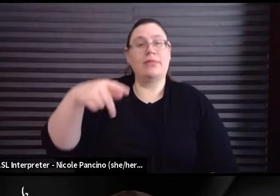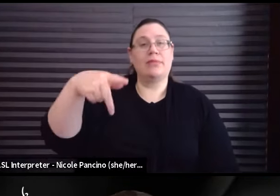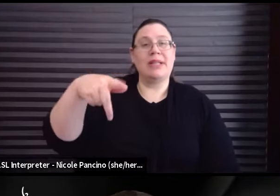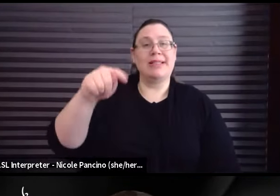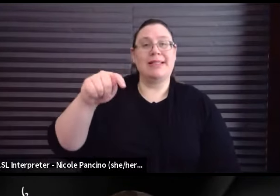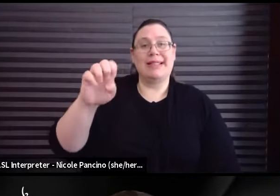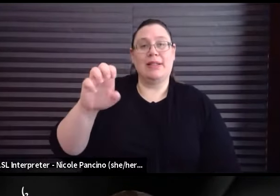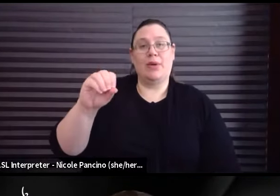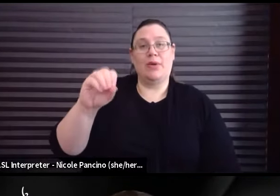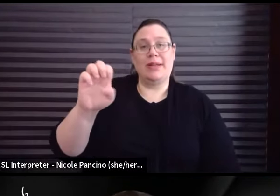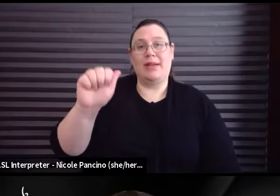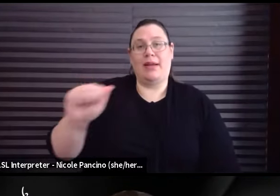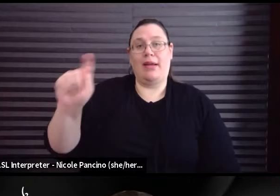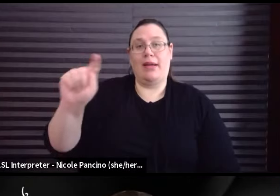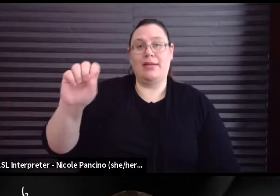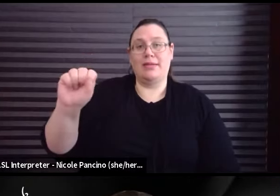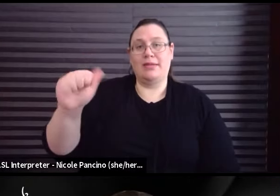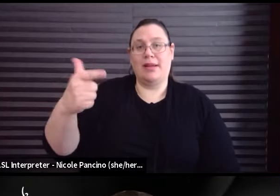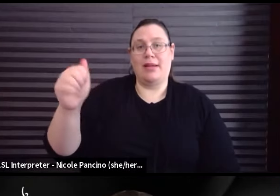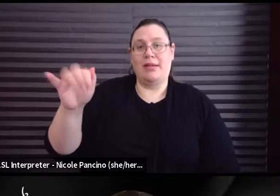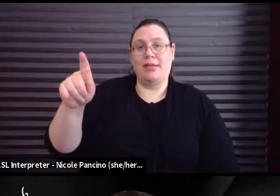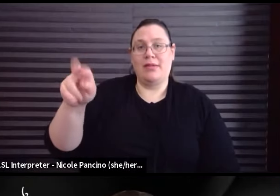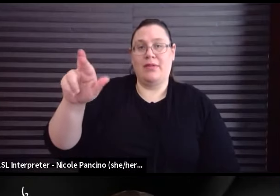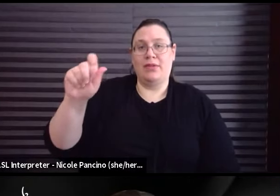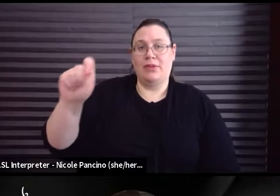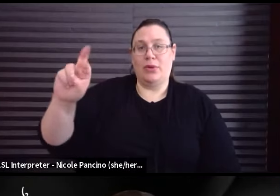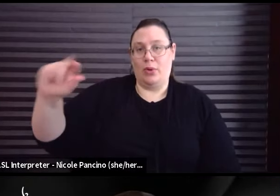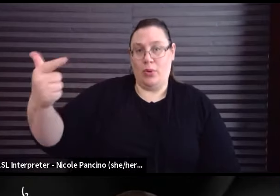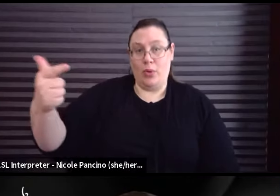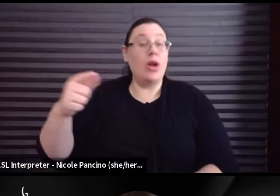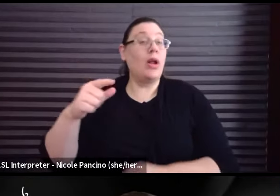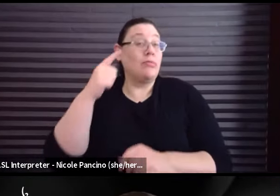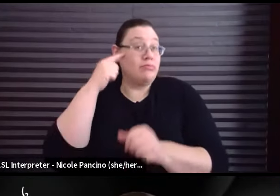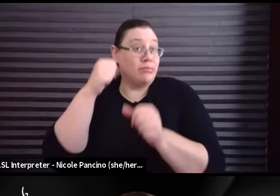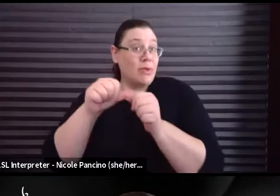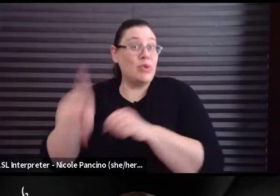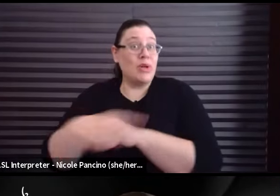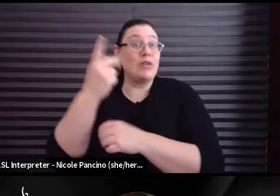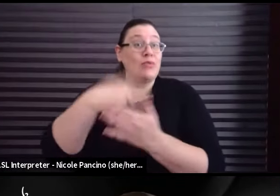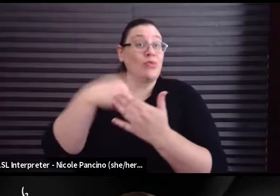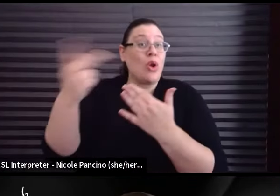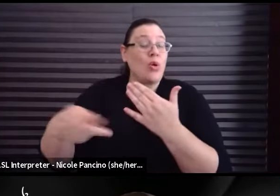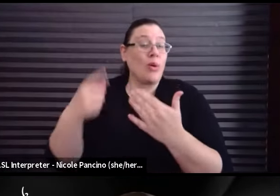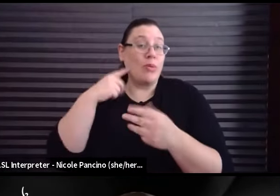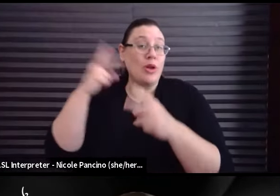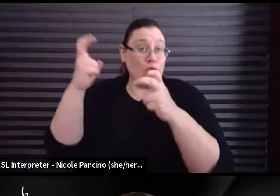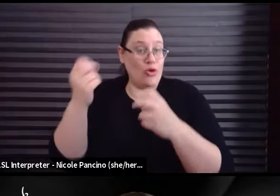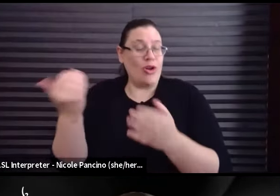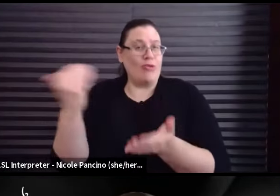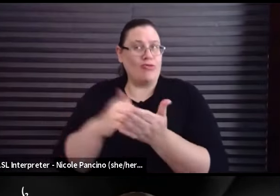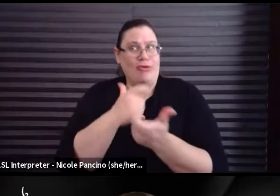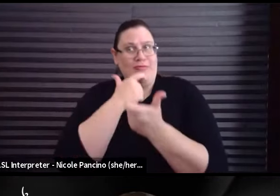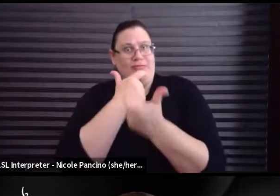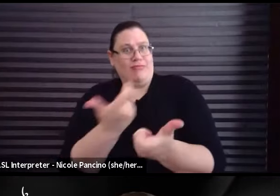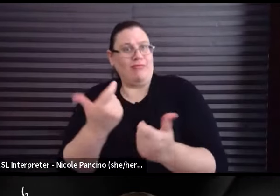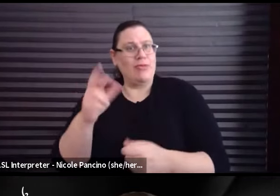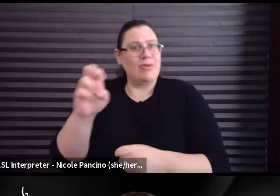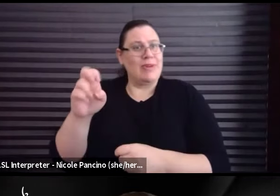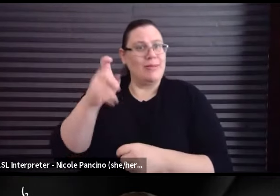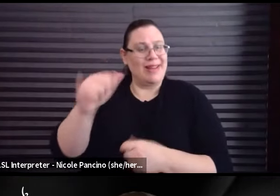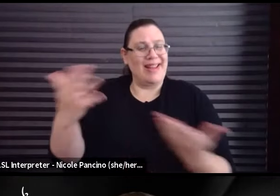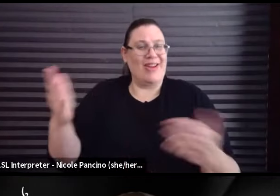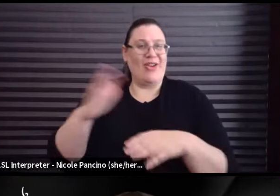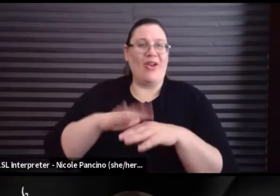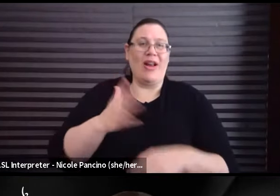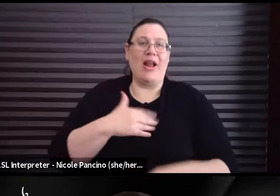SAG-AFTRA.org. As a reminder, today's program is being recorded, and you can watch the replay right here on SAG-AFTRA's YouTube channel, along